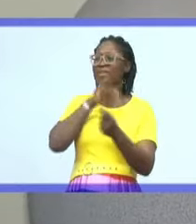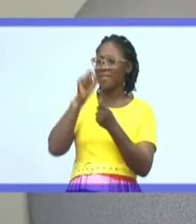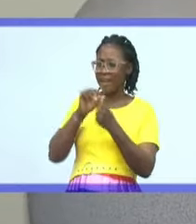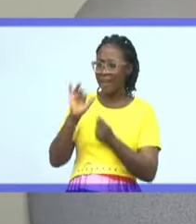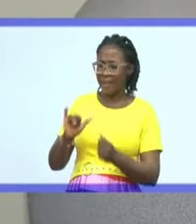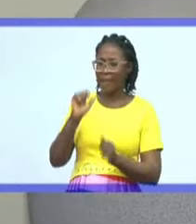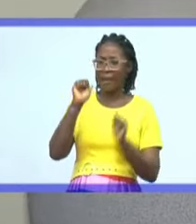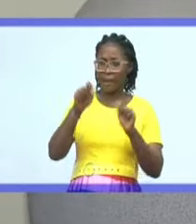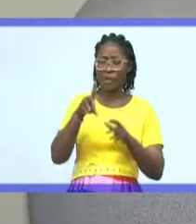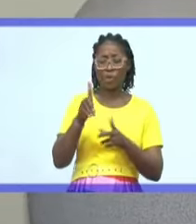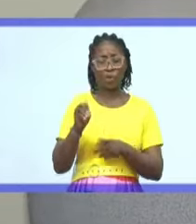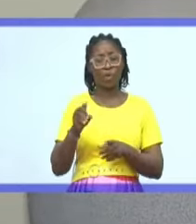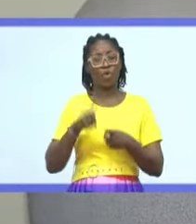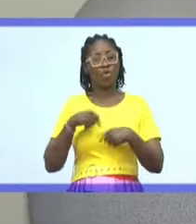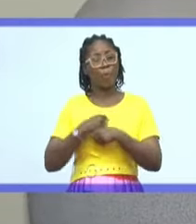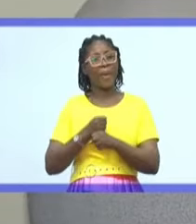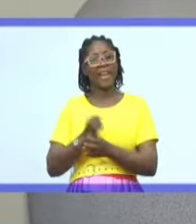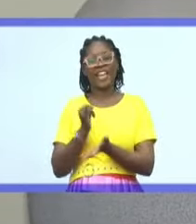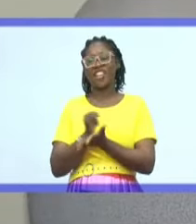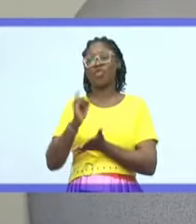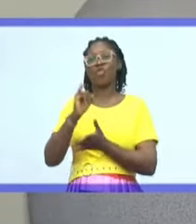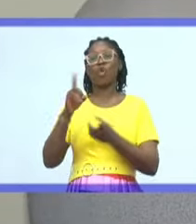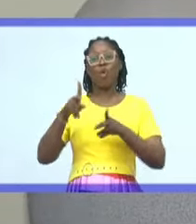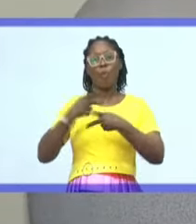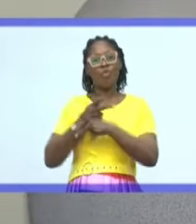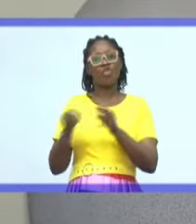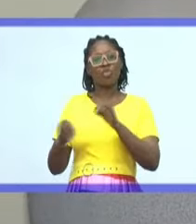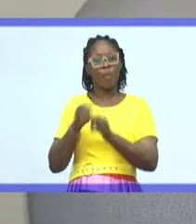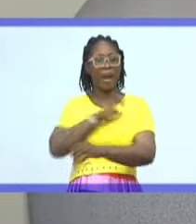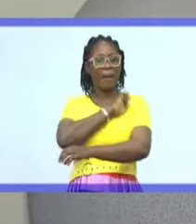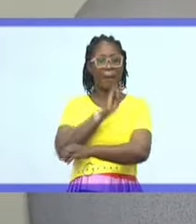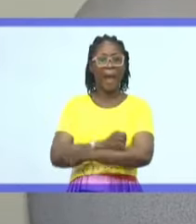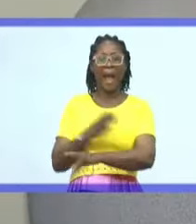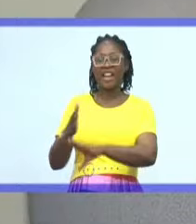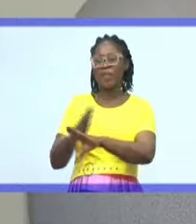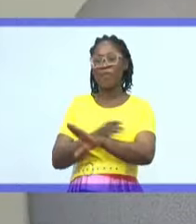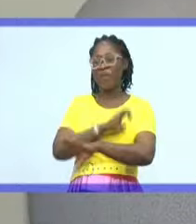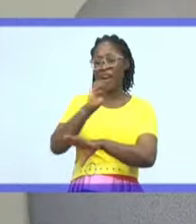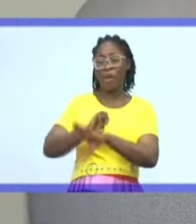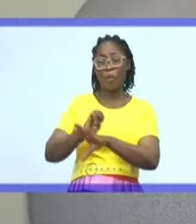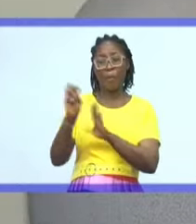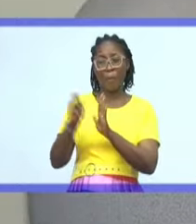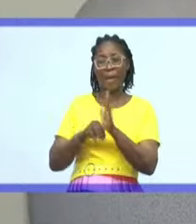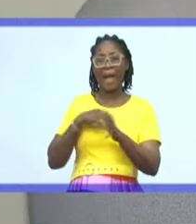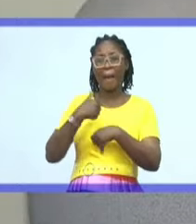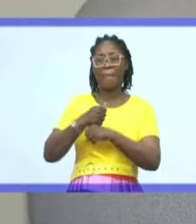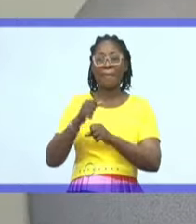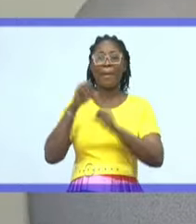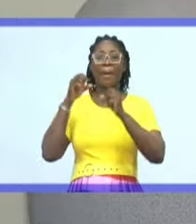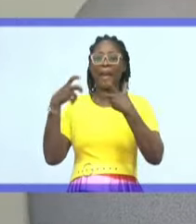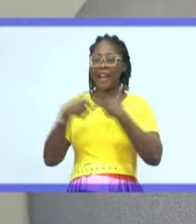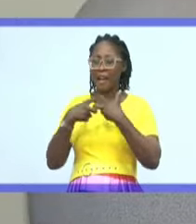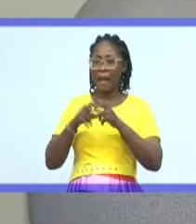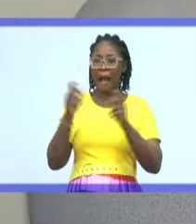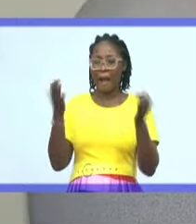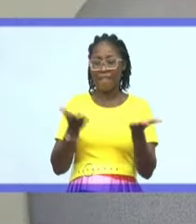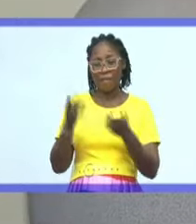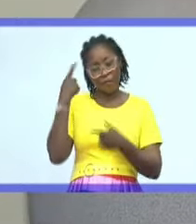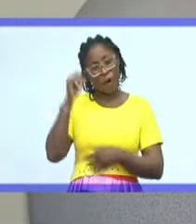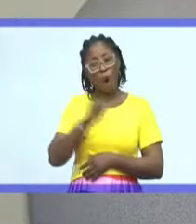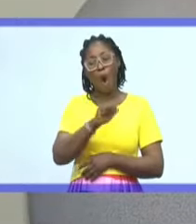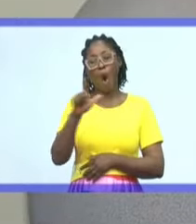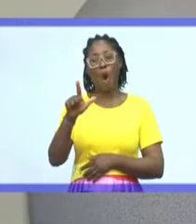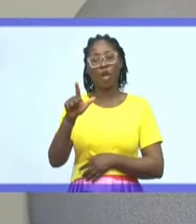to improve unemployment, and to make power available for homes for all Nigerians? Your Excellencies,